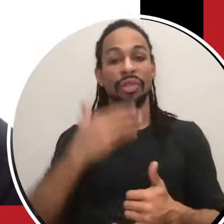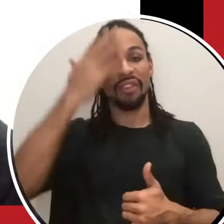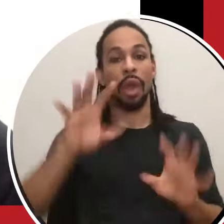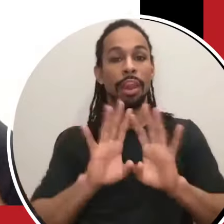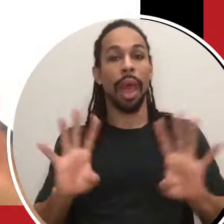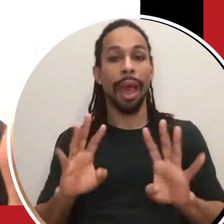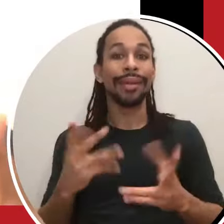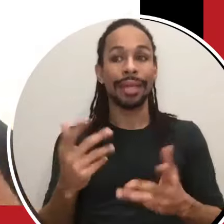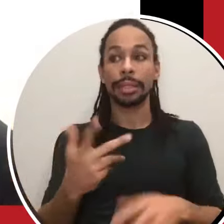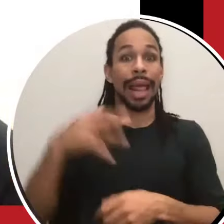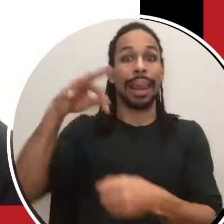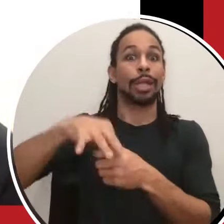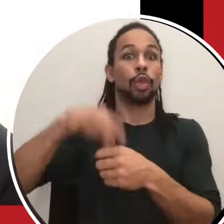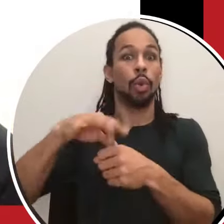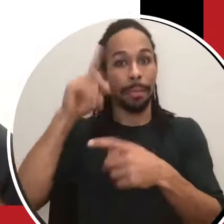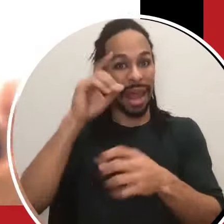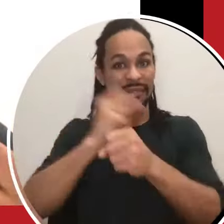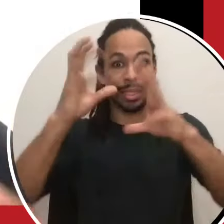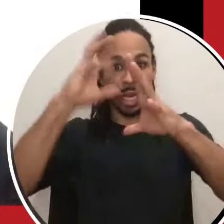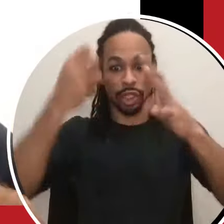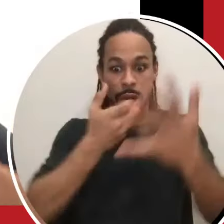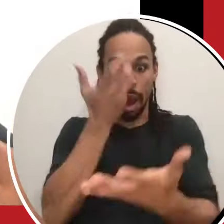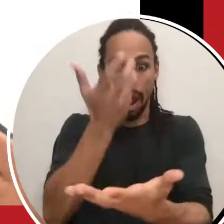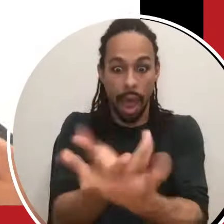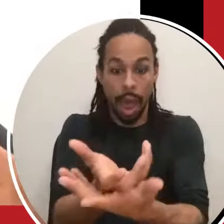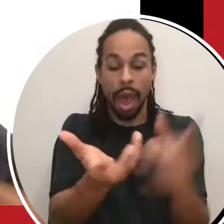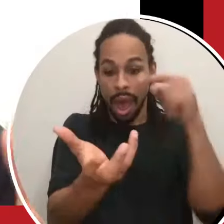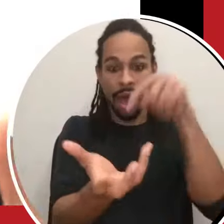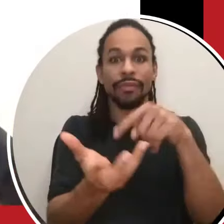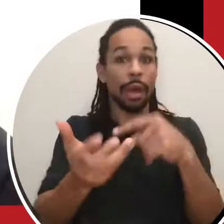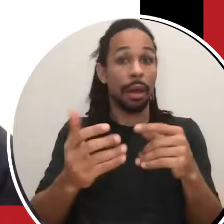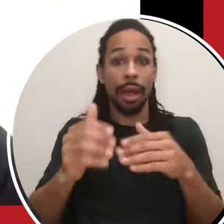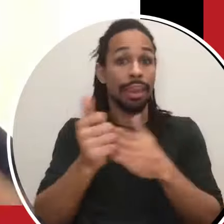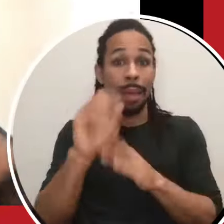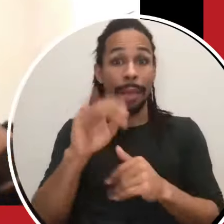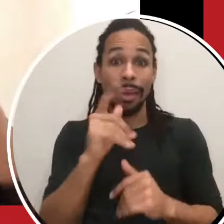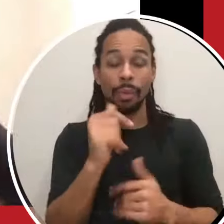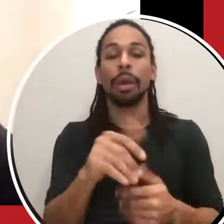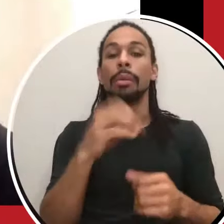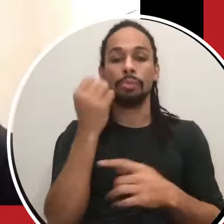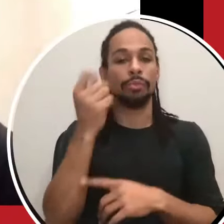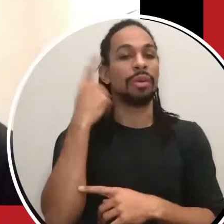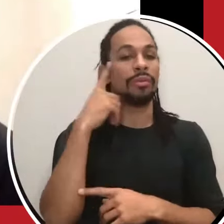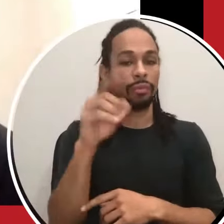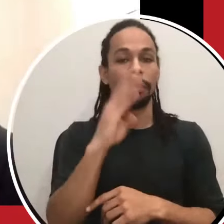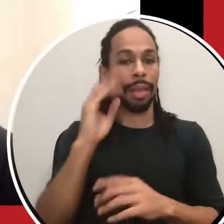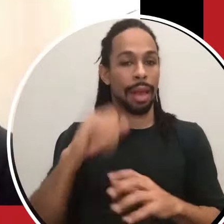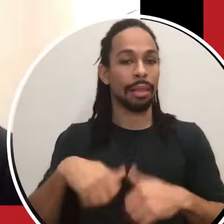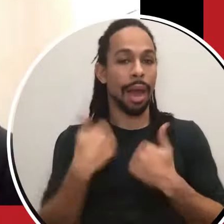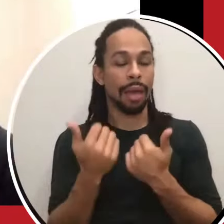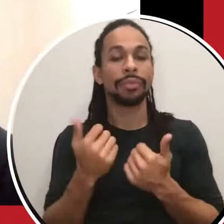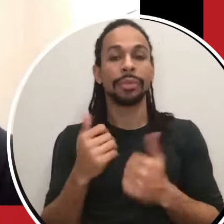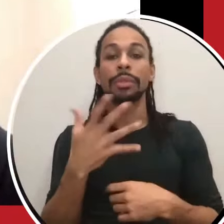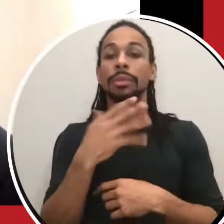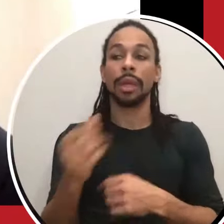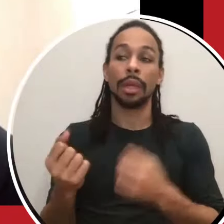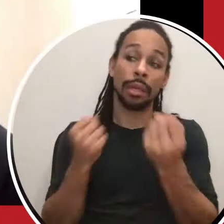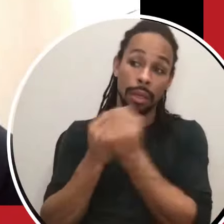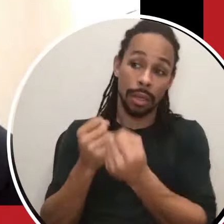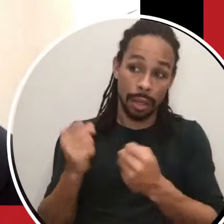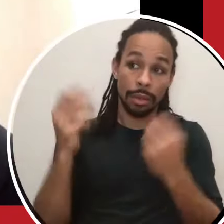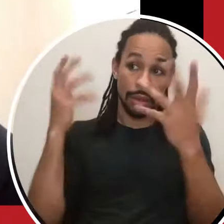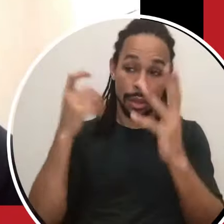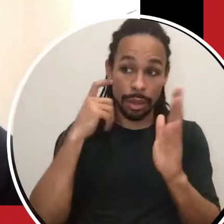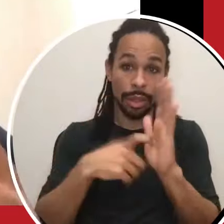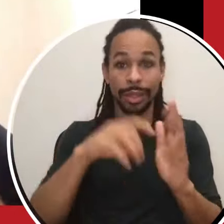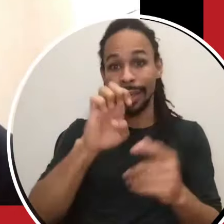of that work that's being led by the Movement for Black Lives Electoral Justice Project. Shout out to EJP. Shout out to the folks that